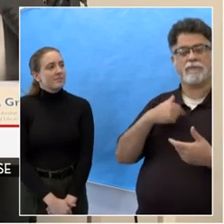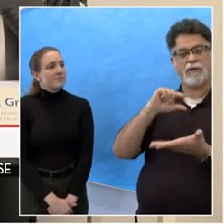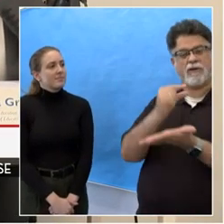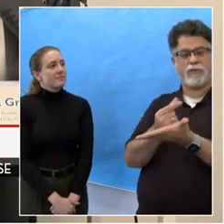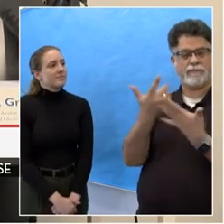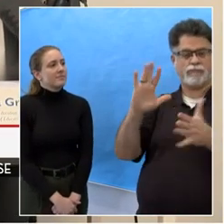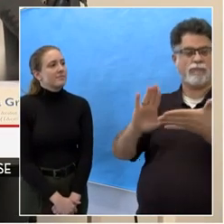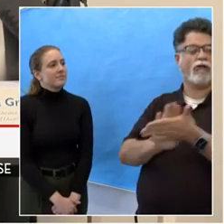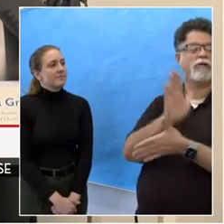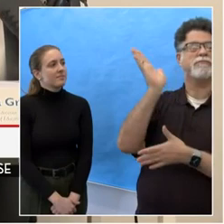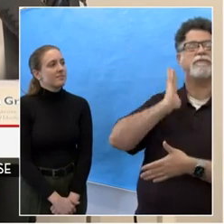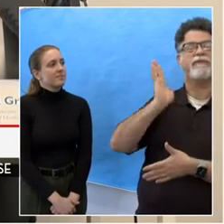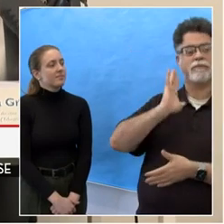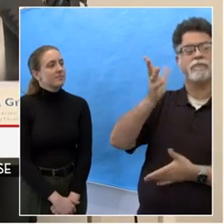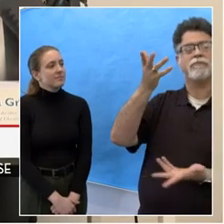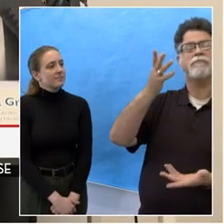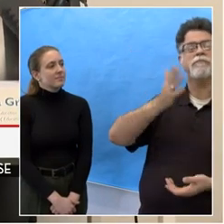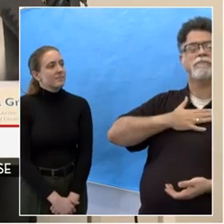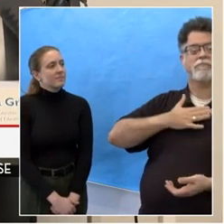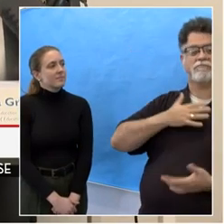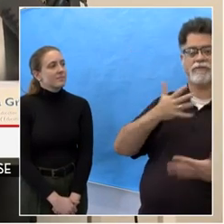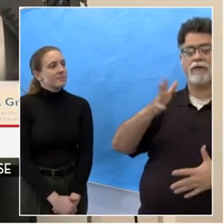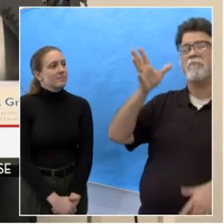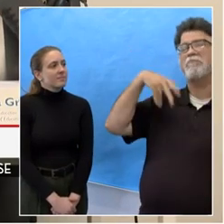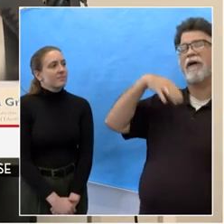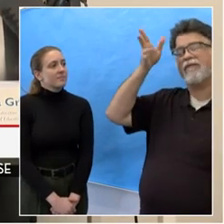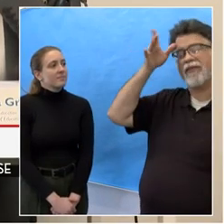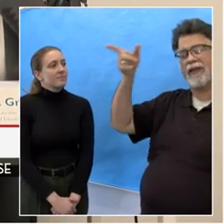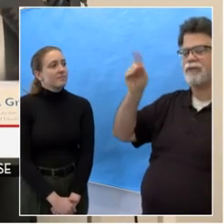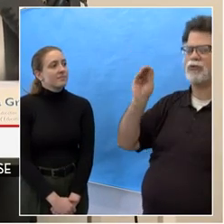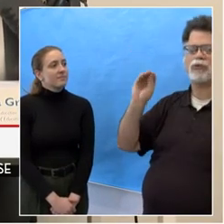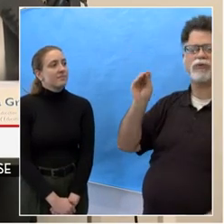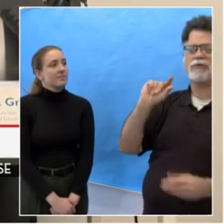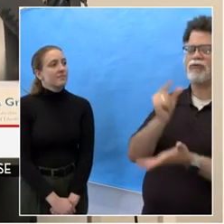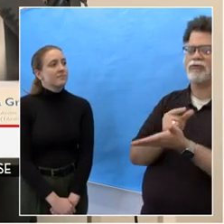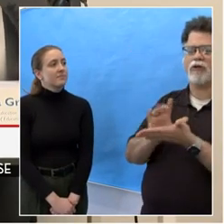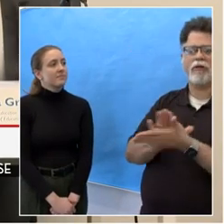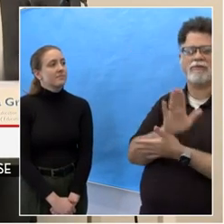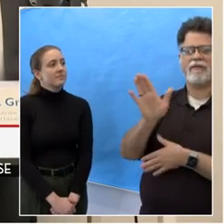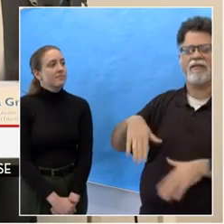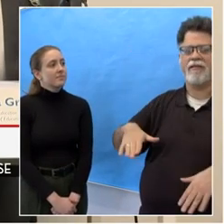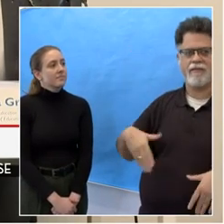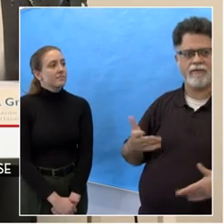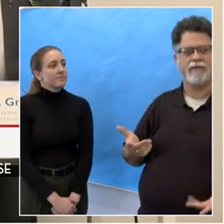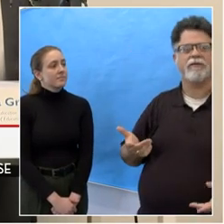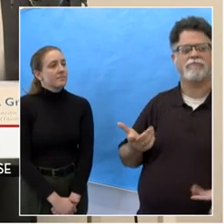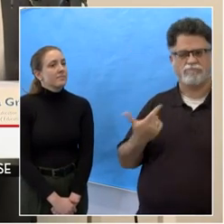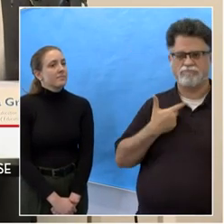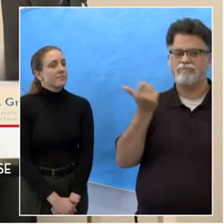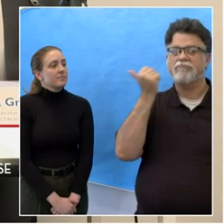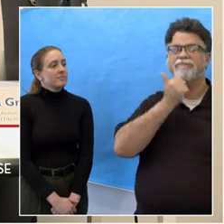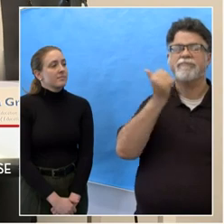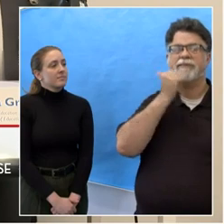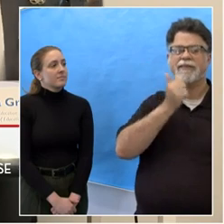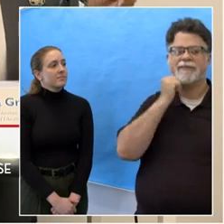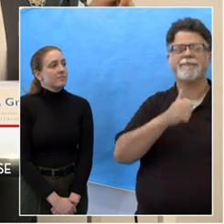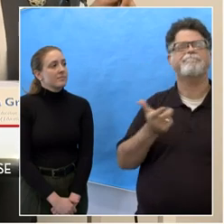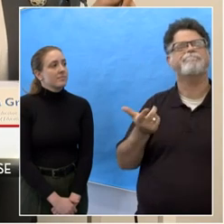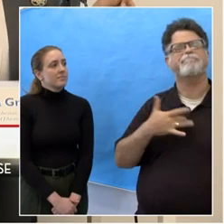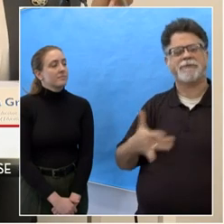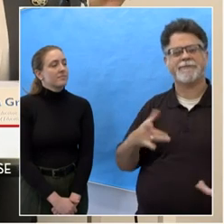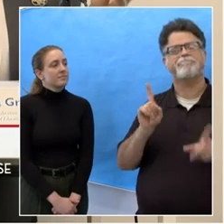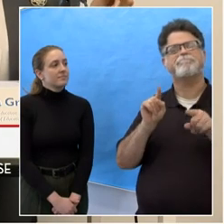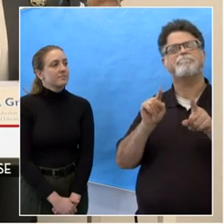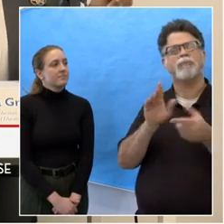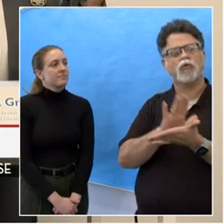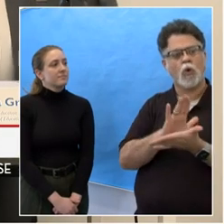school expecting for a fundamental thing to occur, for me to learn how to read. And through those books, though never having gotten